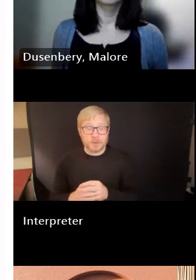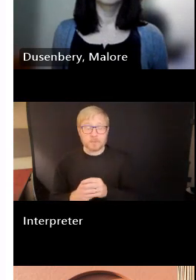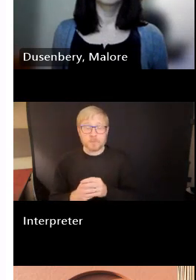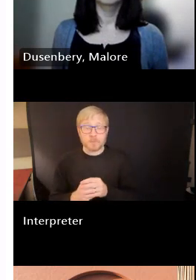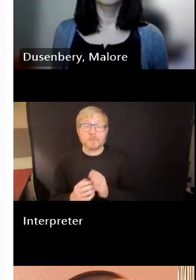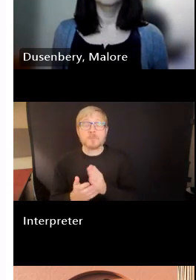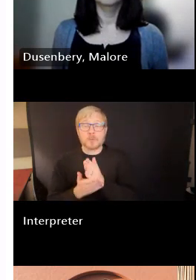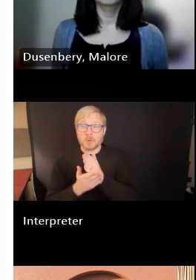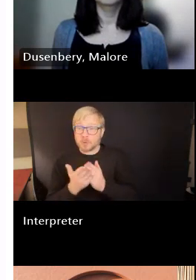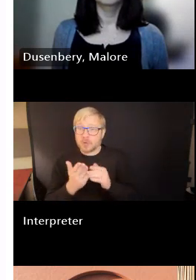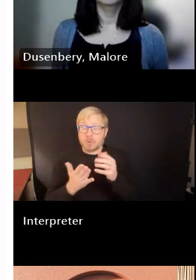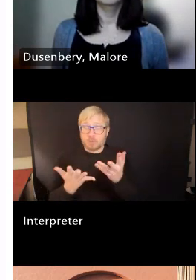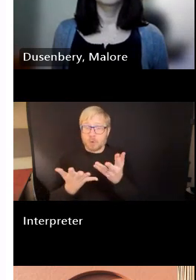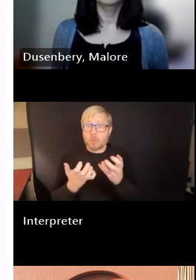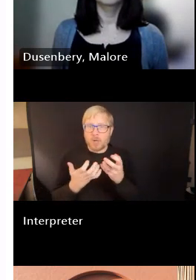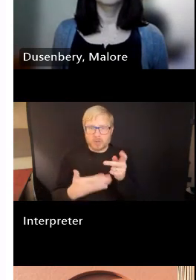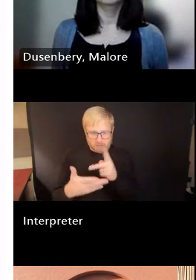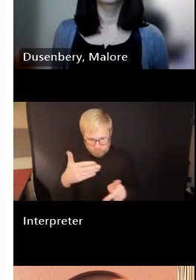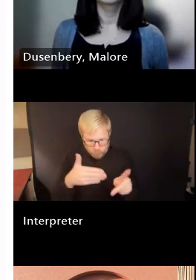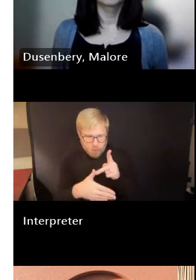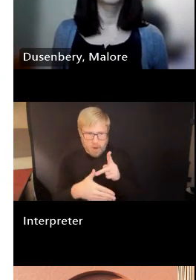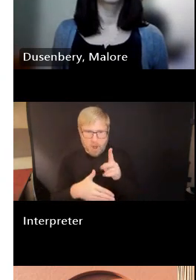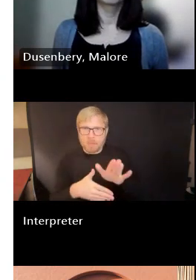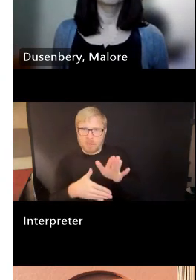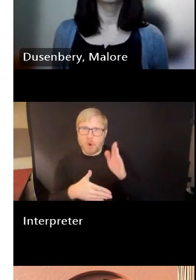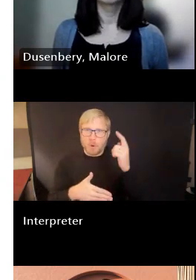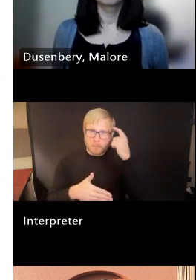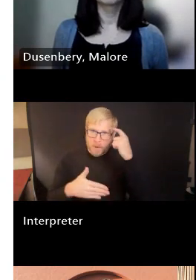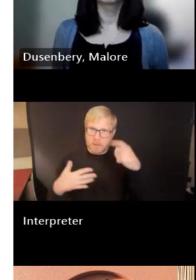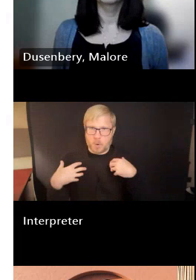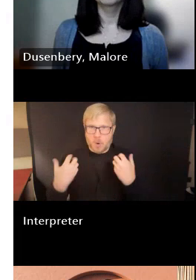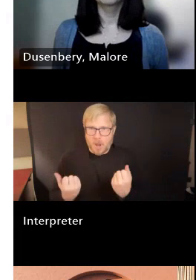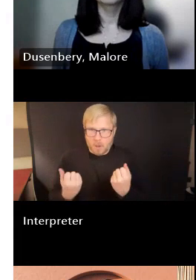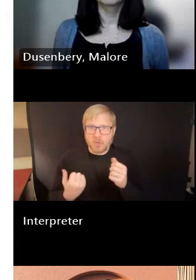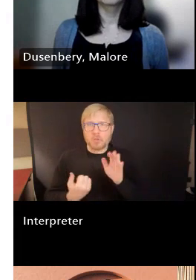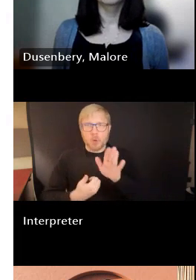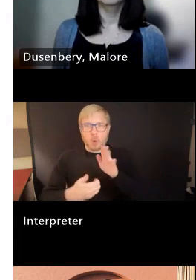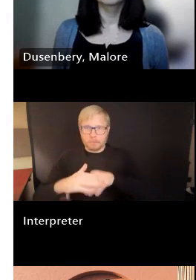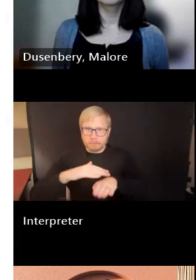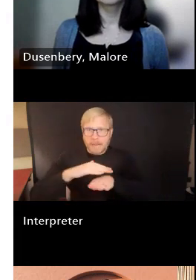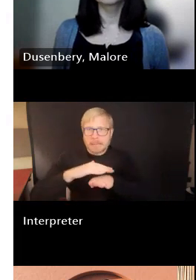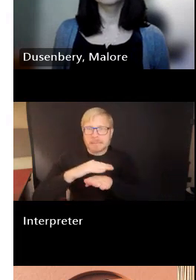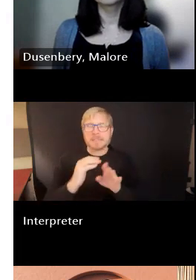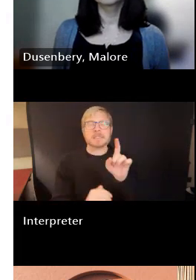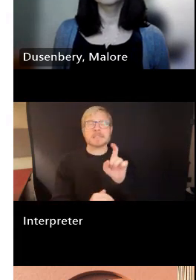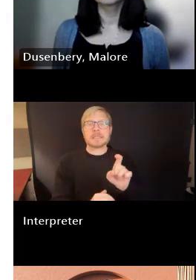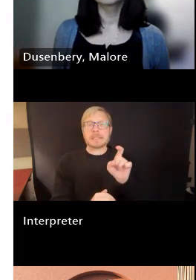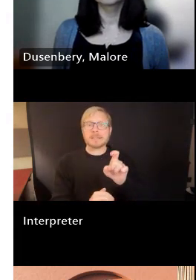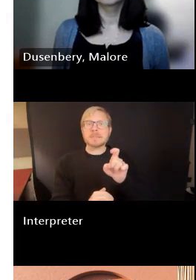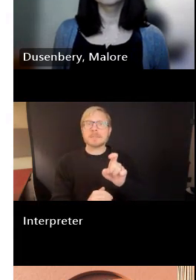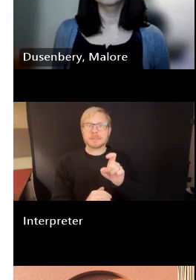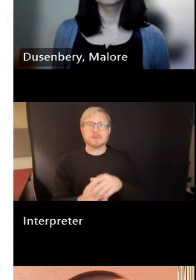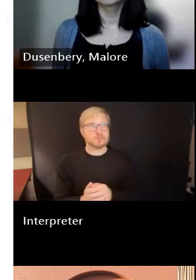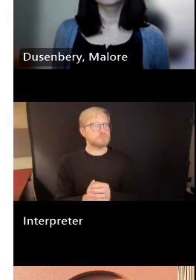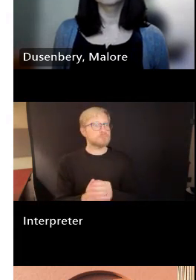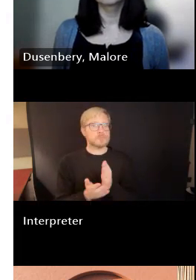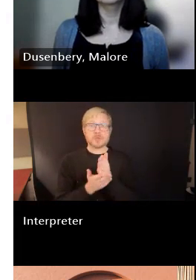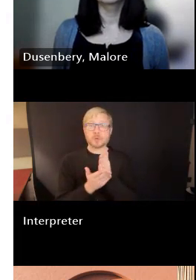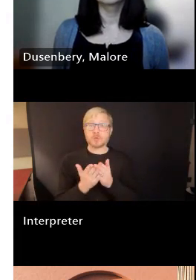basic needs and go on their way. Plenty of survivors we spoke with, where they were already separated from their